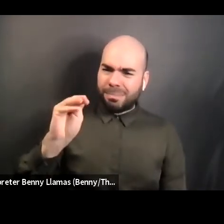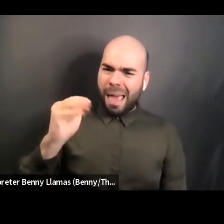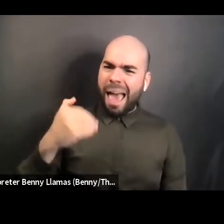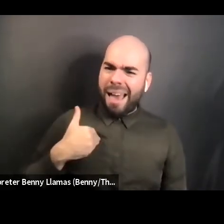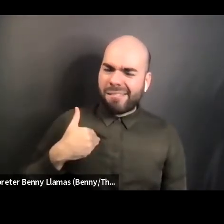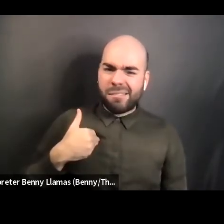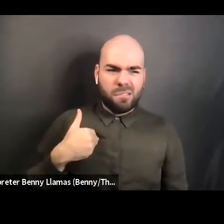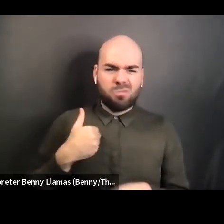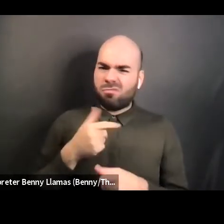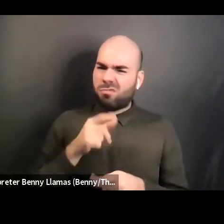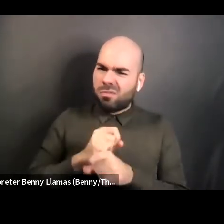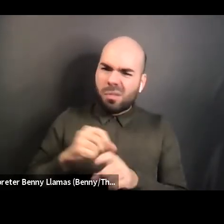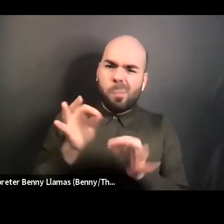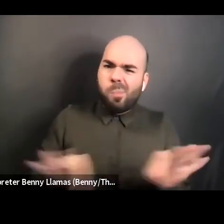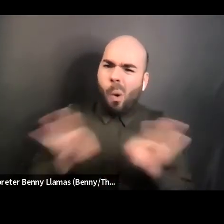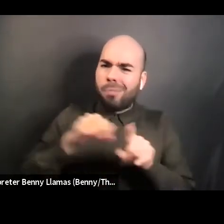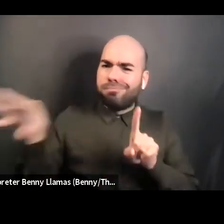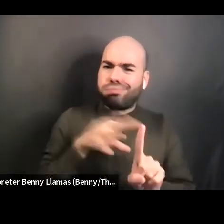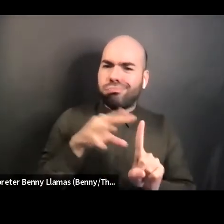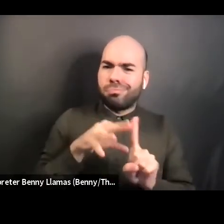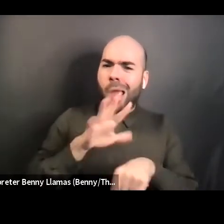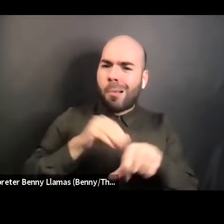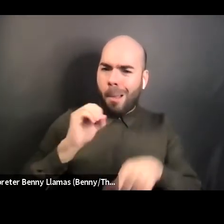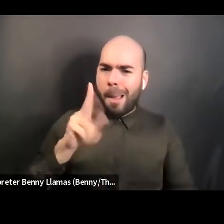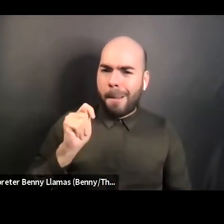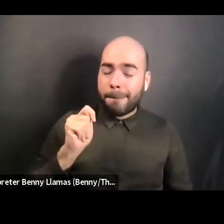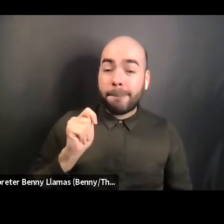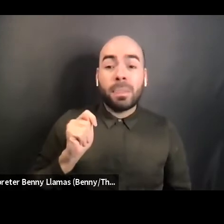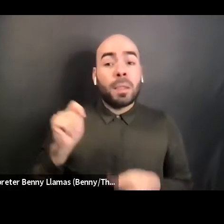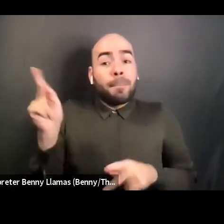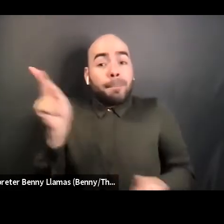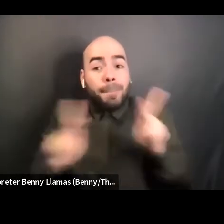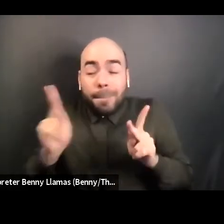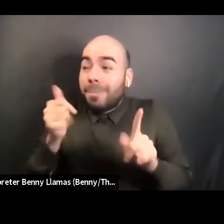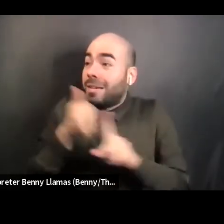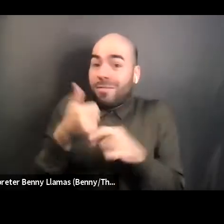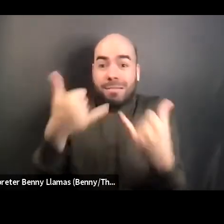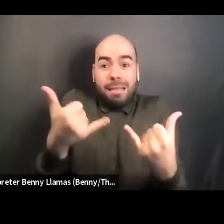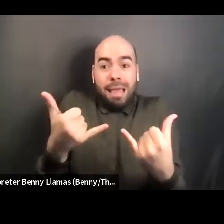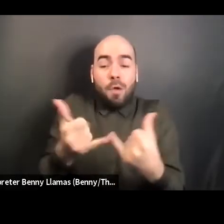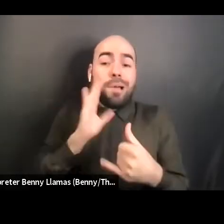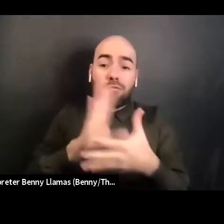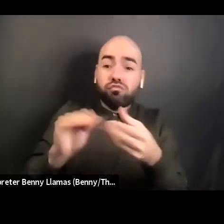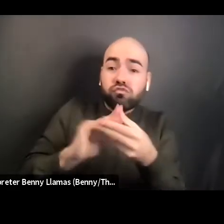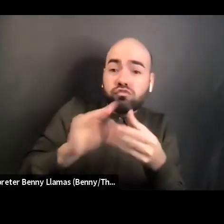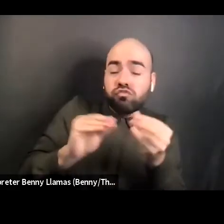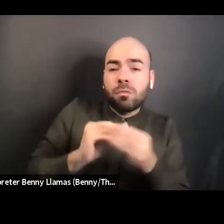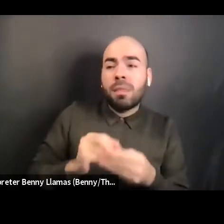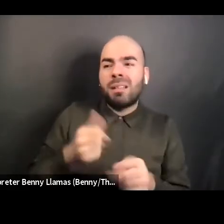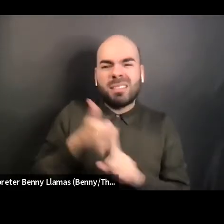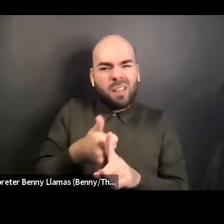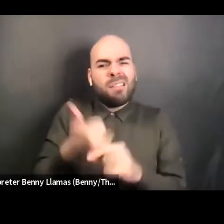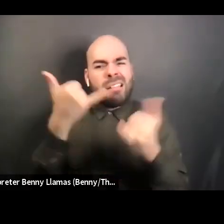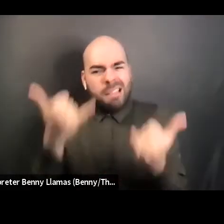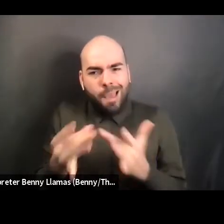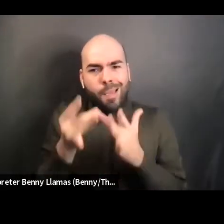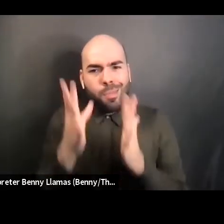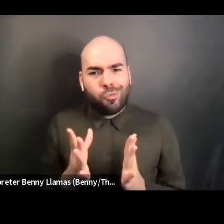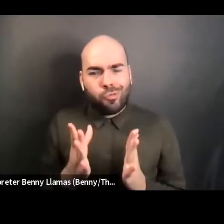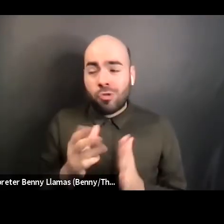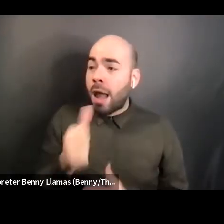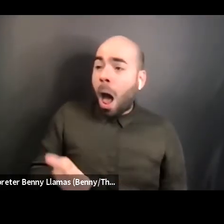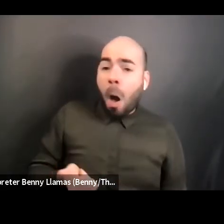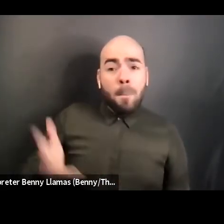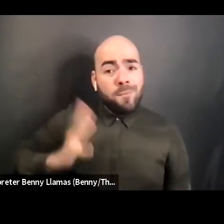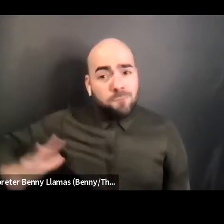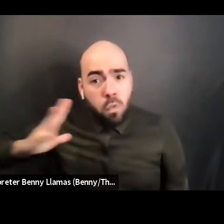you're hearing from today, they're leaders now, not future or emerging or would be or maybe when,